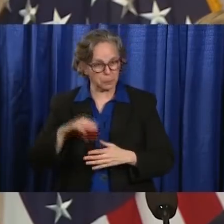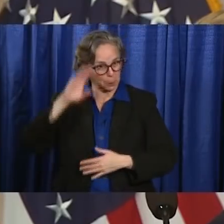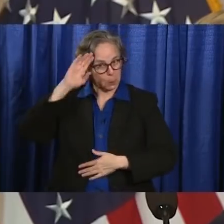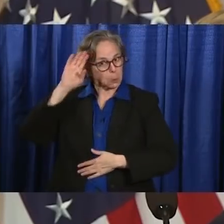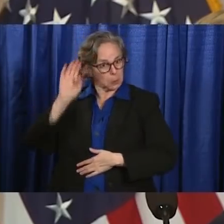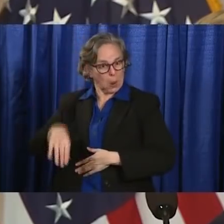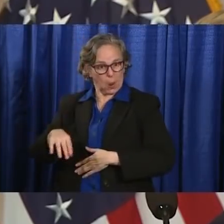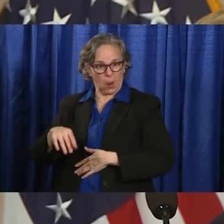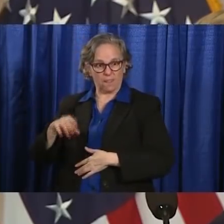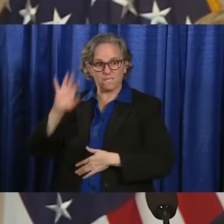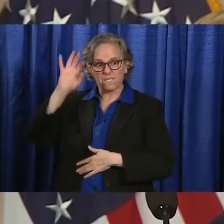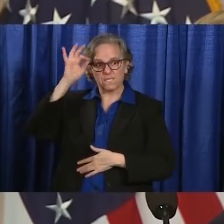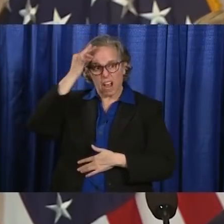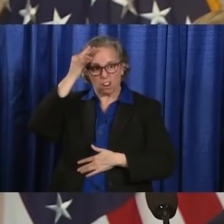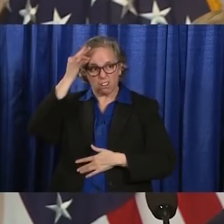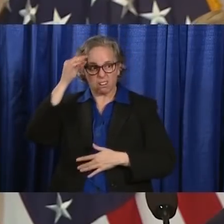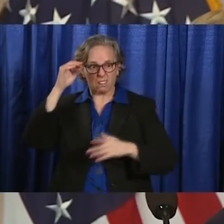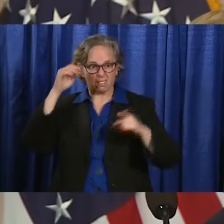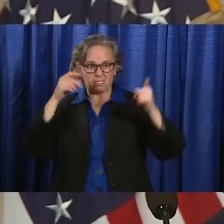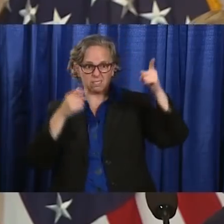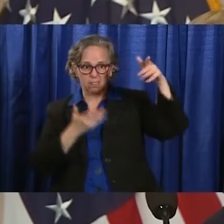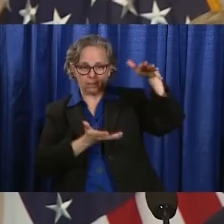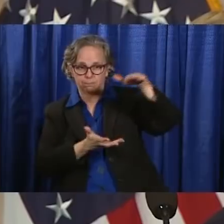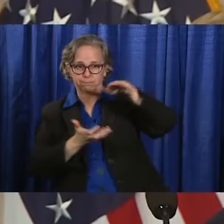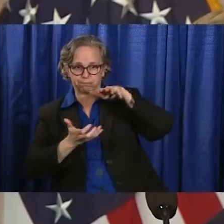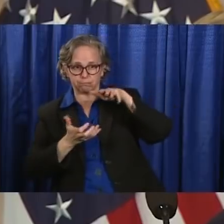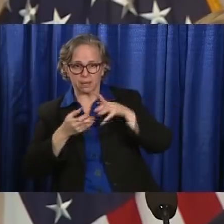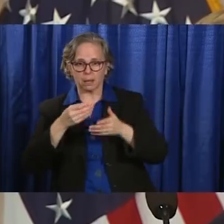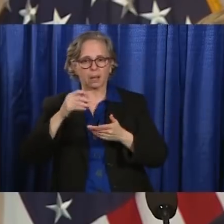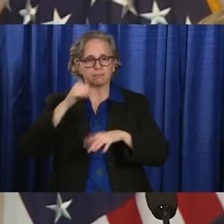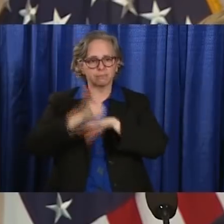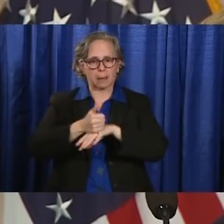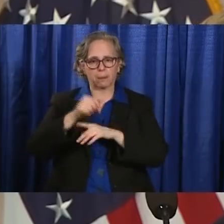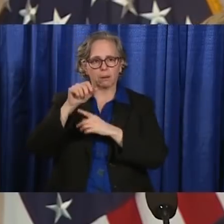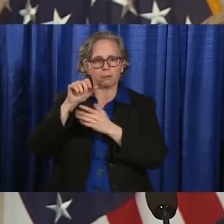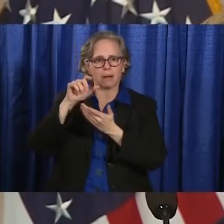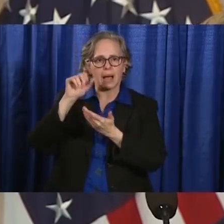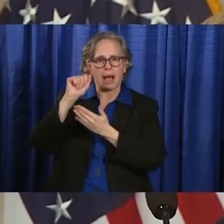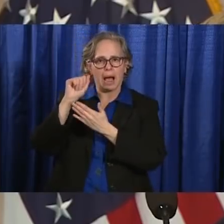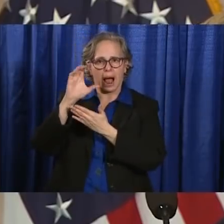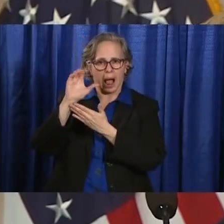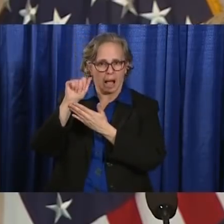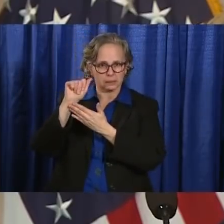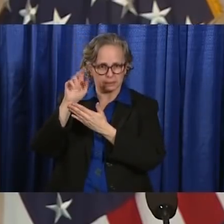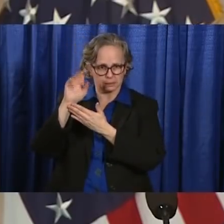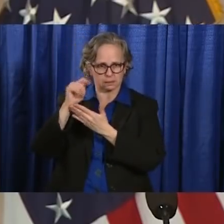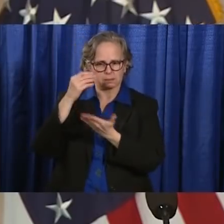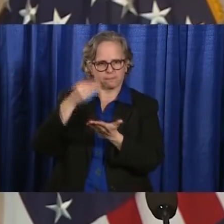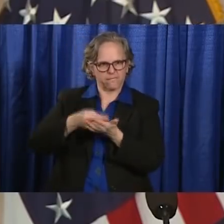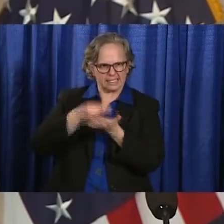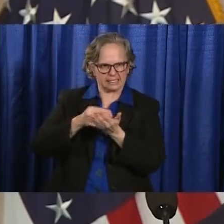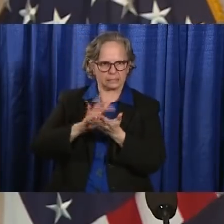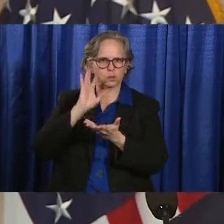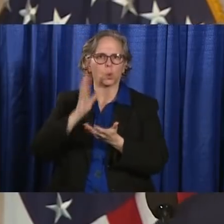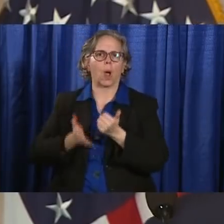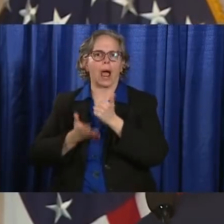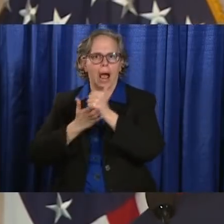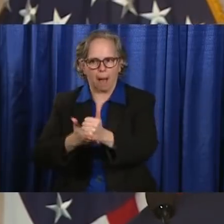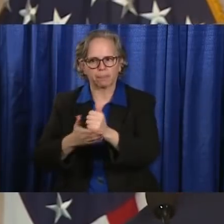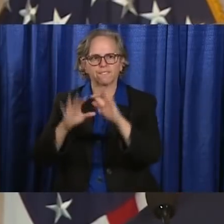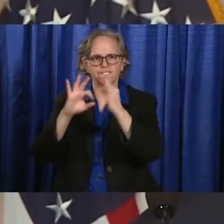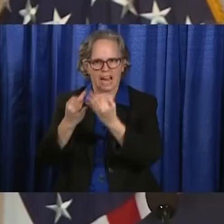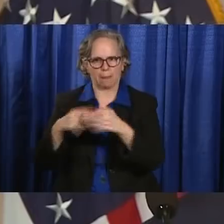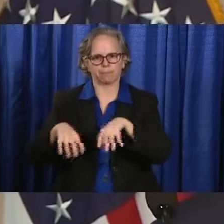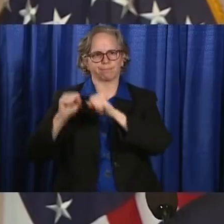of the CARES Act, provides for additional funding for family caregiver support. And Ohio will deploy that assistance to